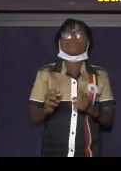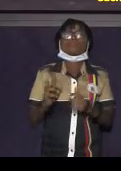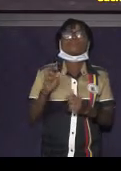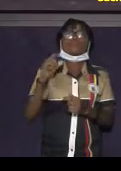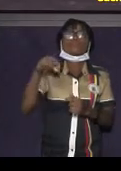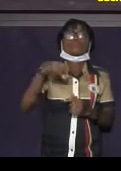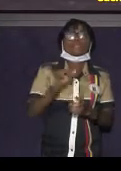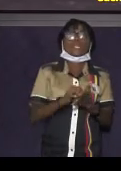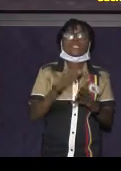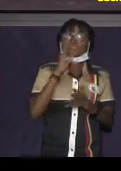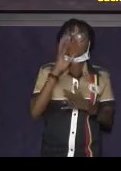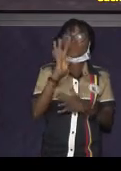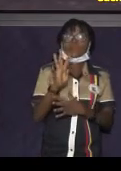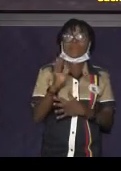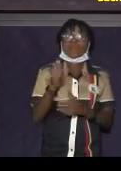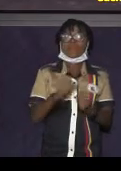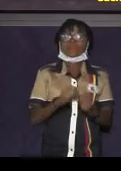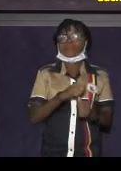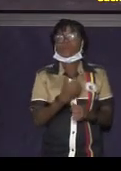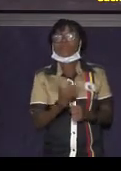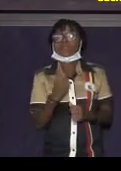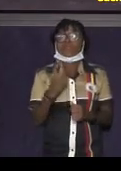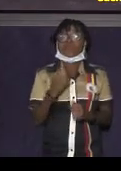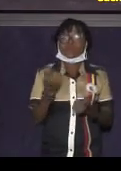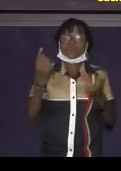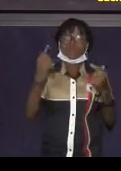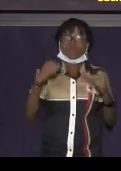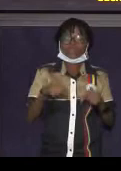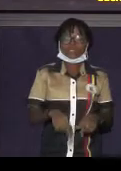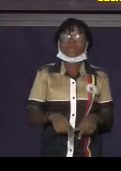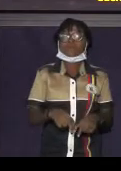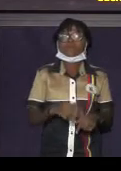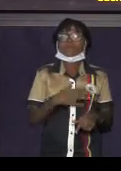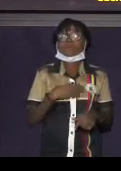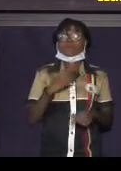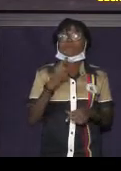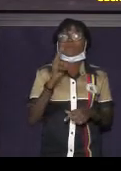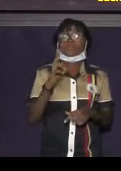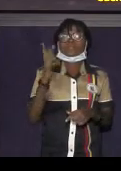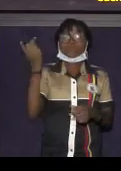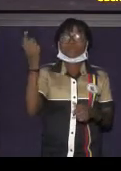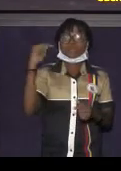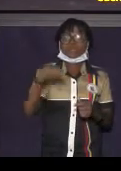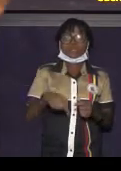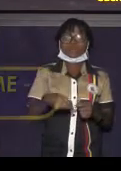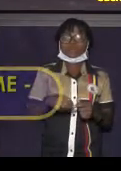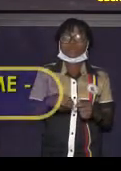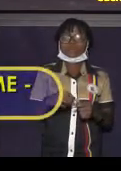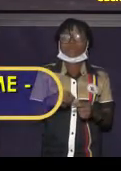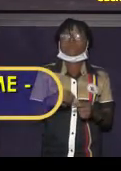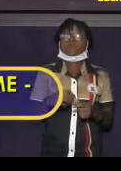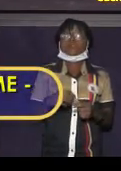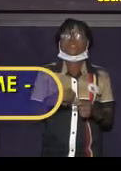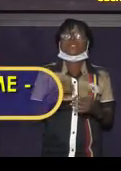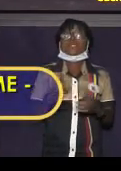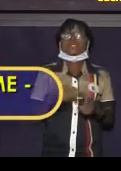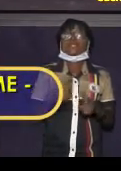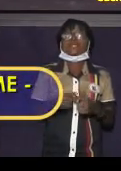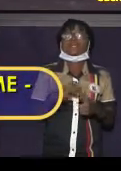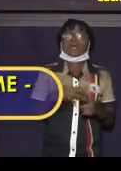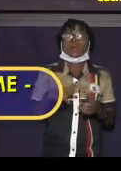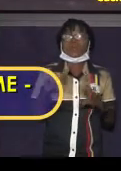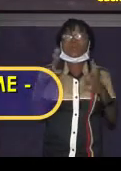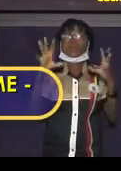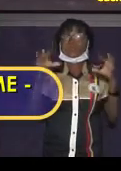Every other thing comes down. 2 comes down, this is 25. 3 comes down, this is 4. 3 comes down. Then I will